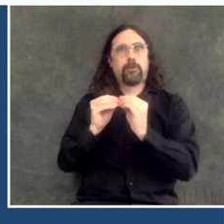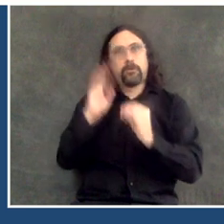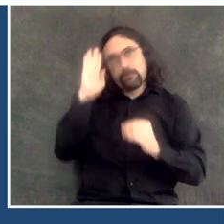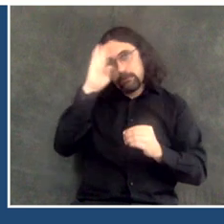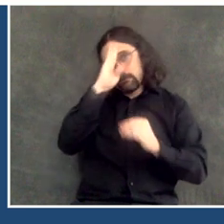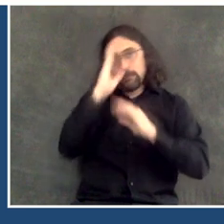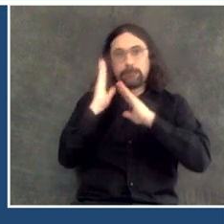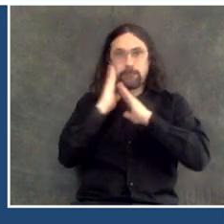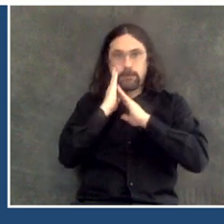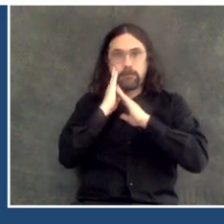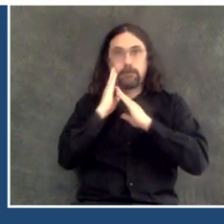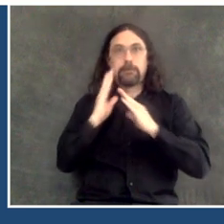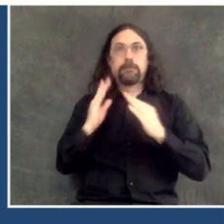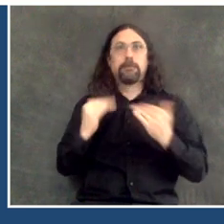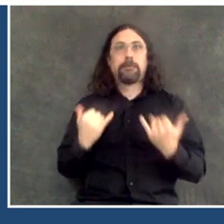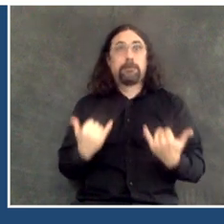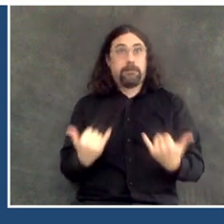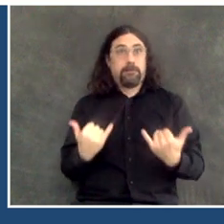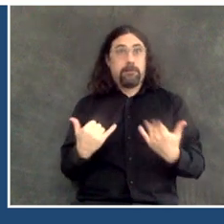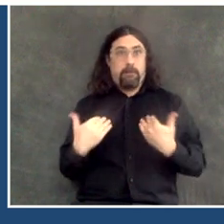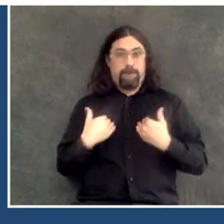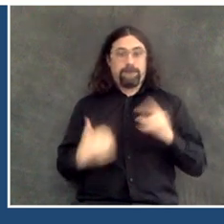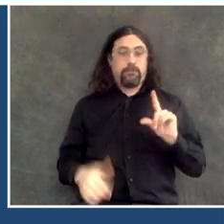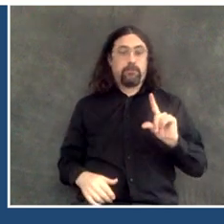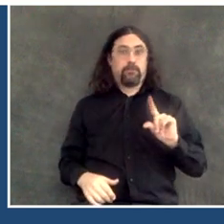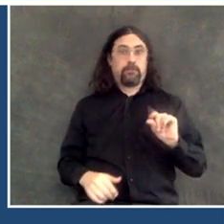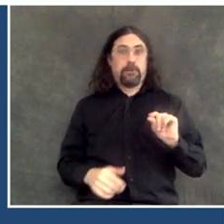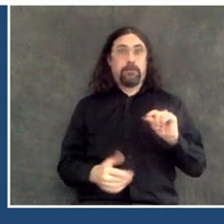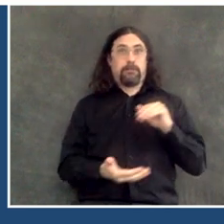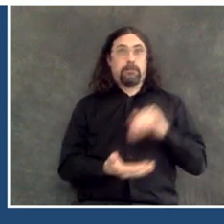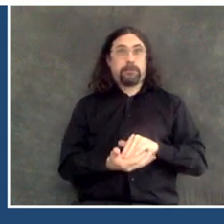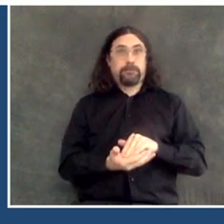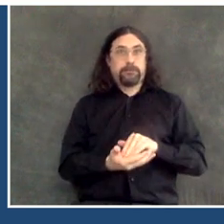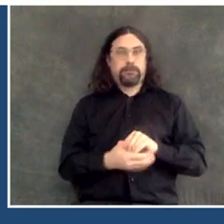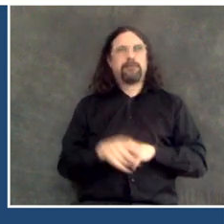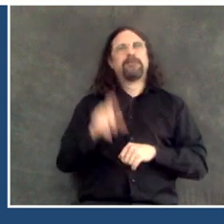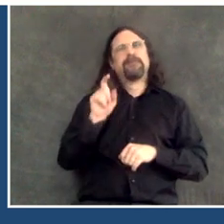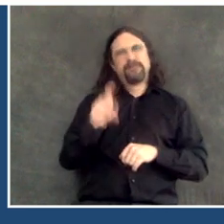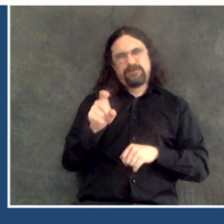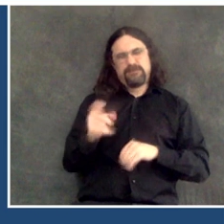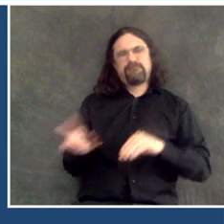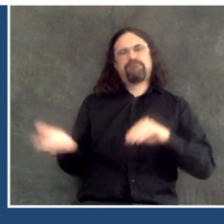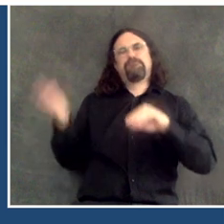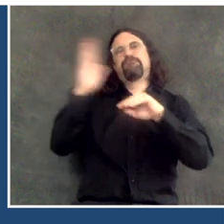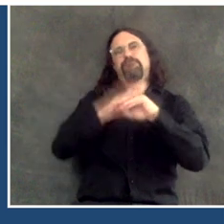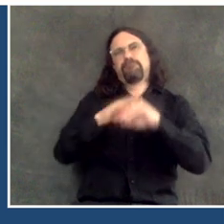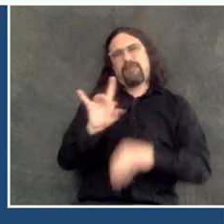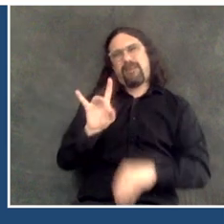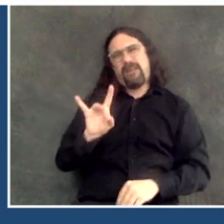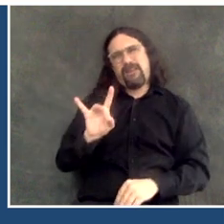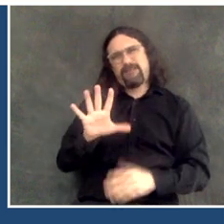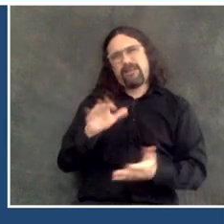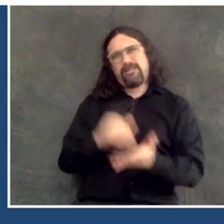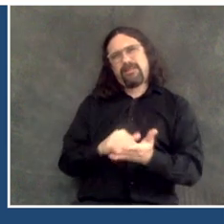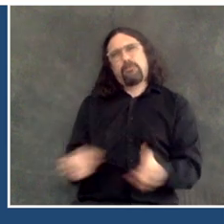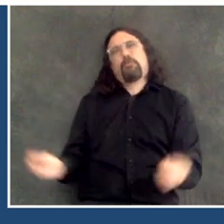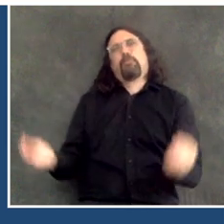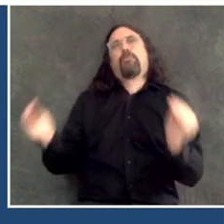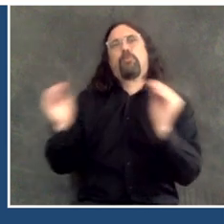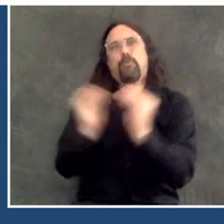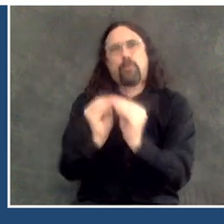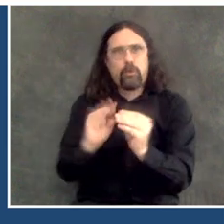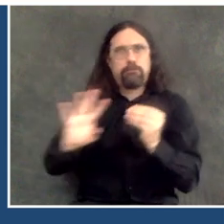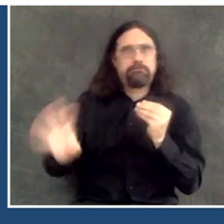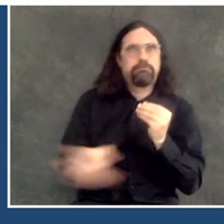over those details with you. We had a presentation from Dr. Katz about that, so you've had a lot of that before.